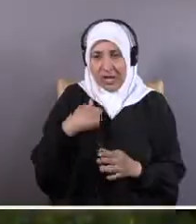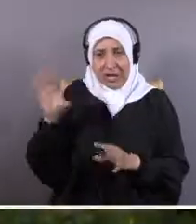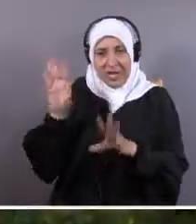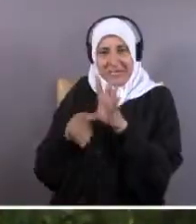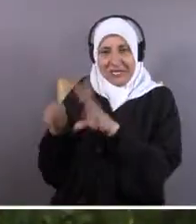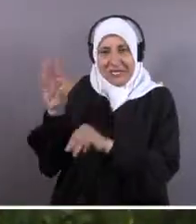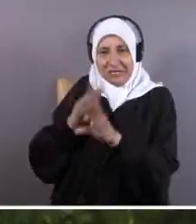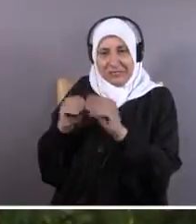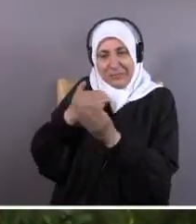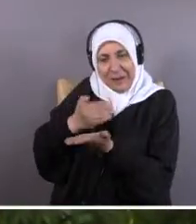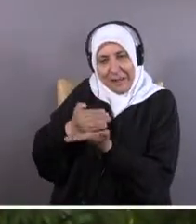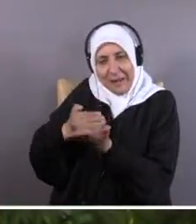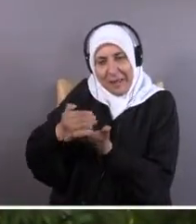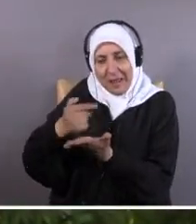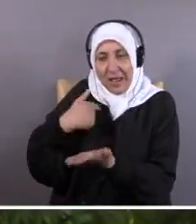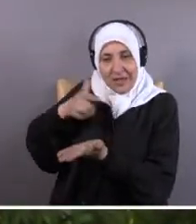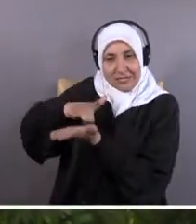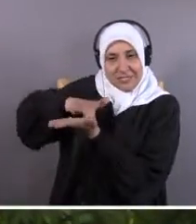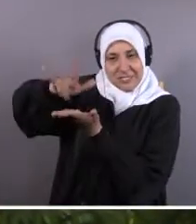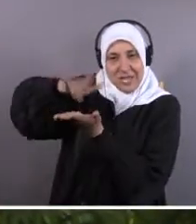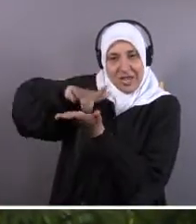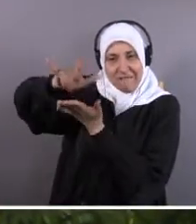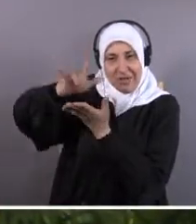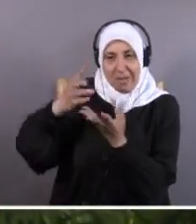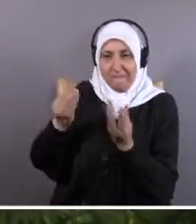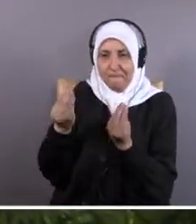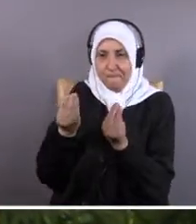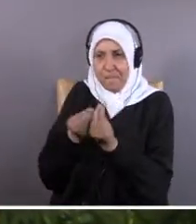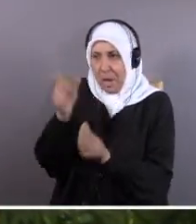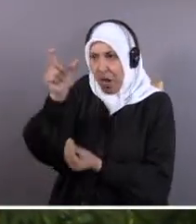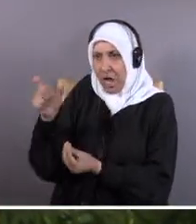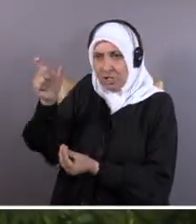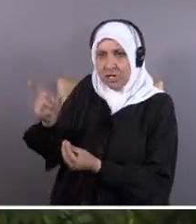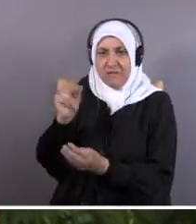I was traveling with 2 other chiefs.